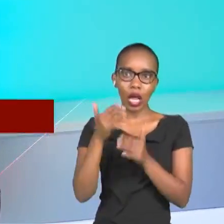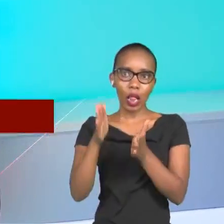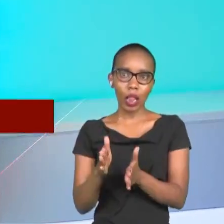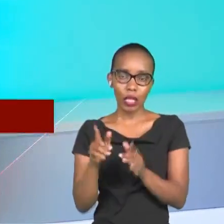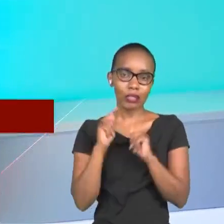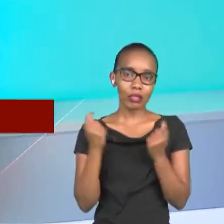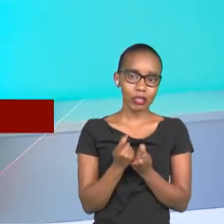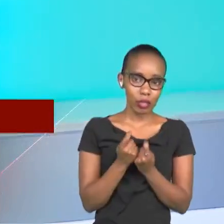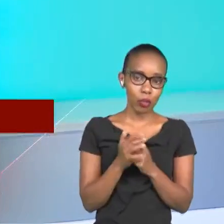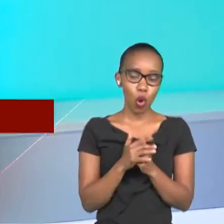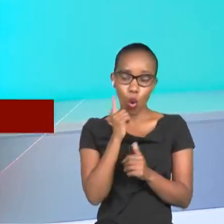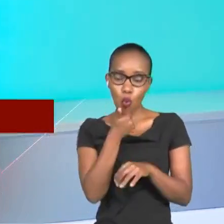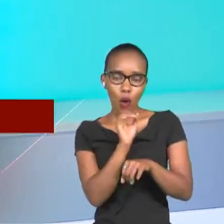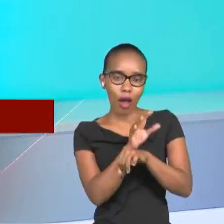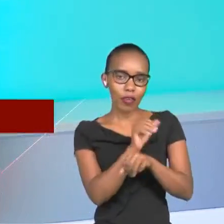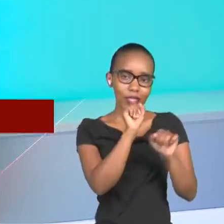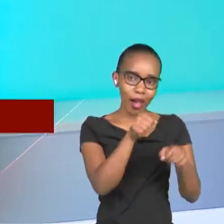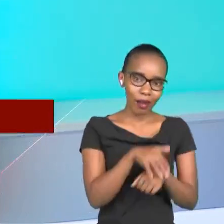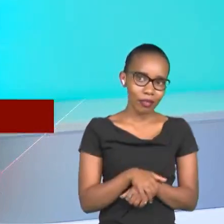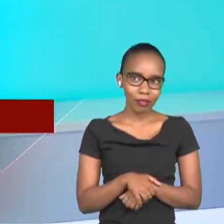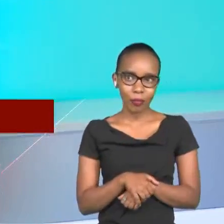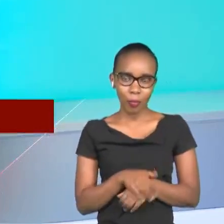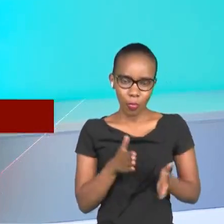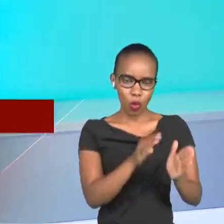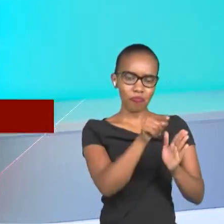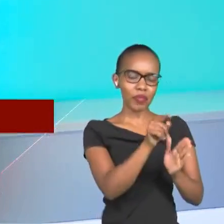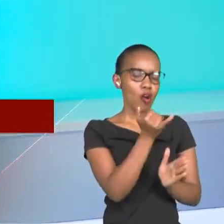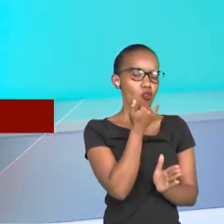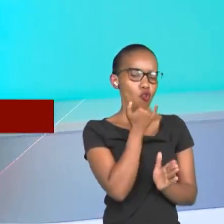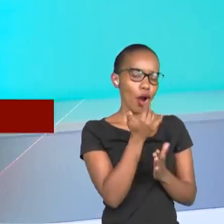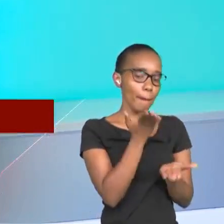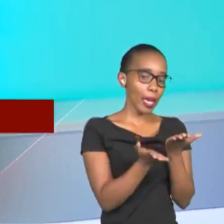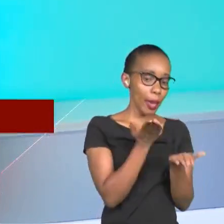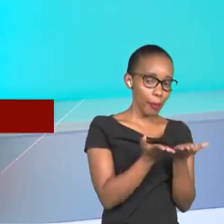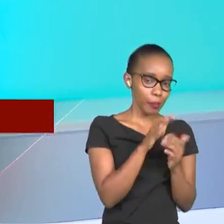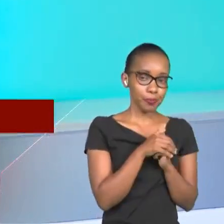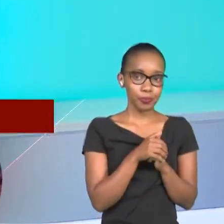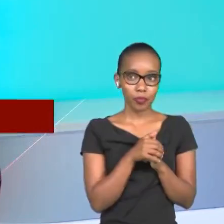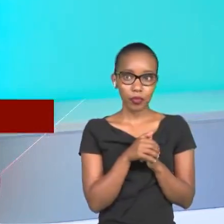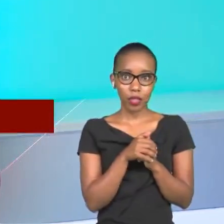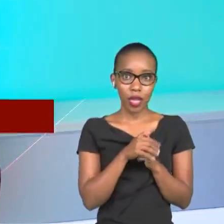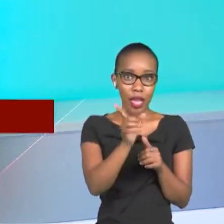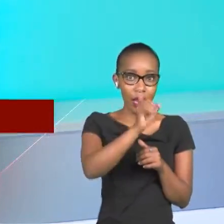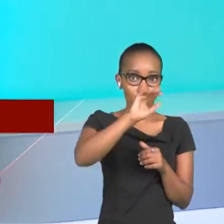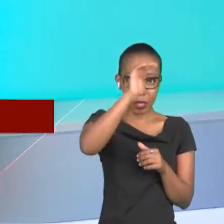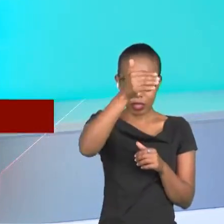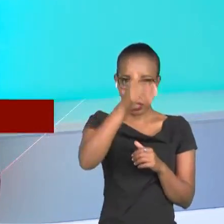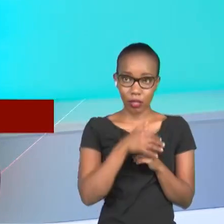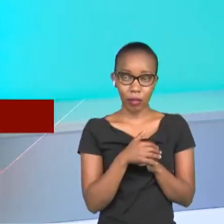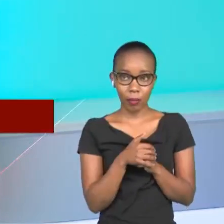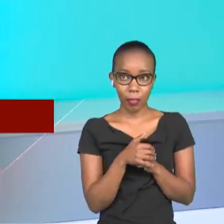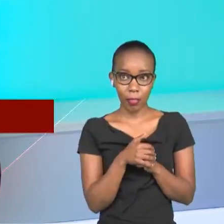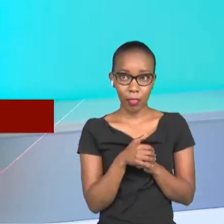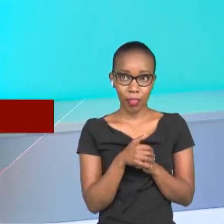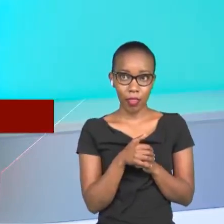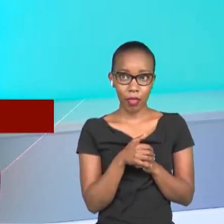political team that can advise you. Going this way, you are going the wrong direction. And I'm telling you, City was in what we call